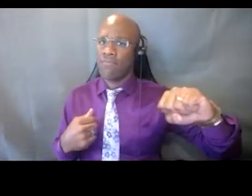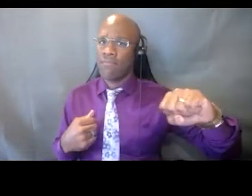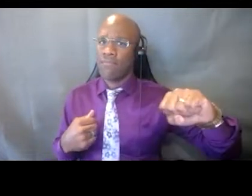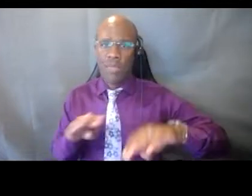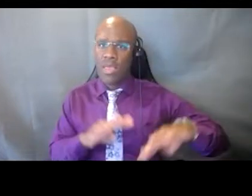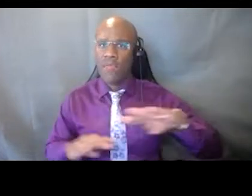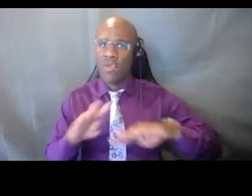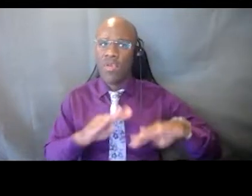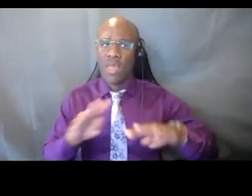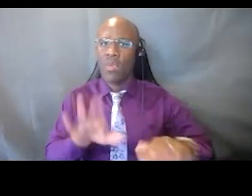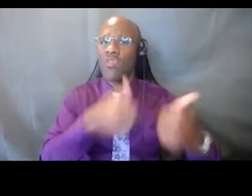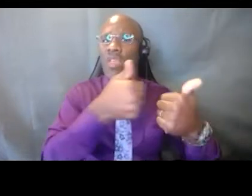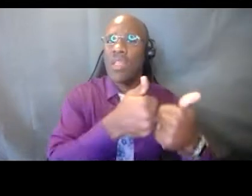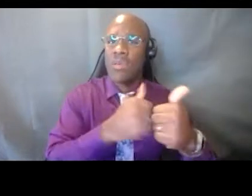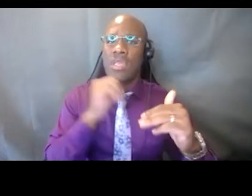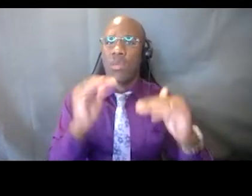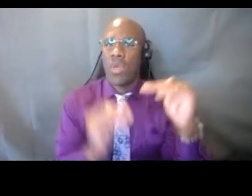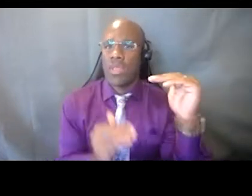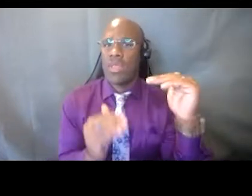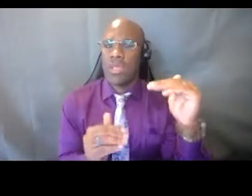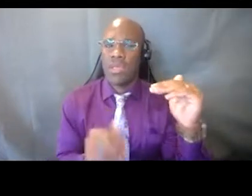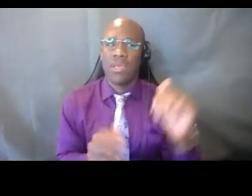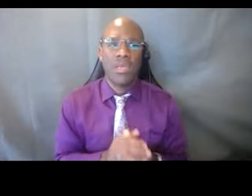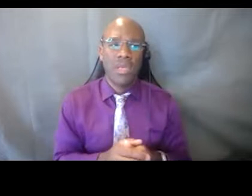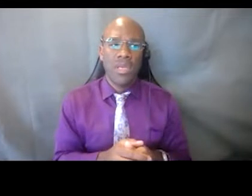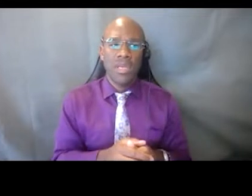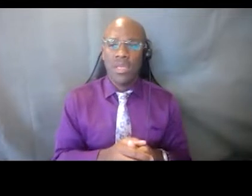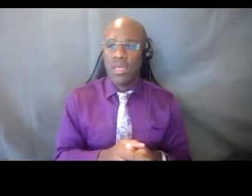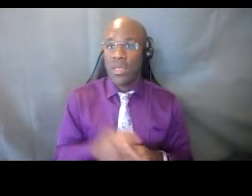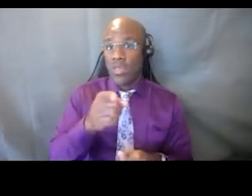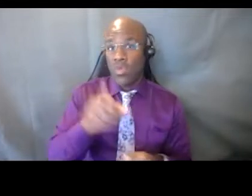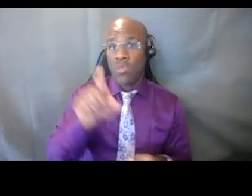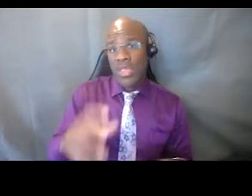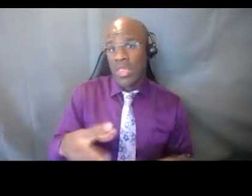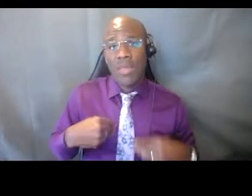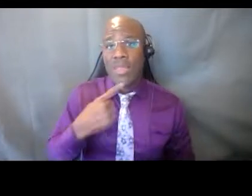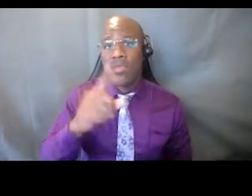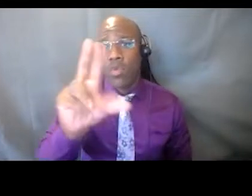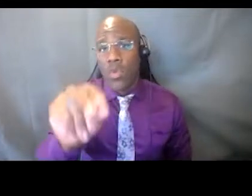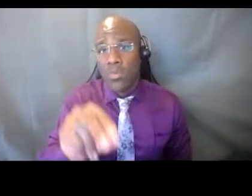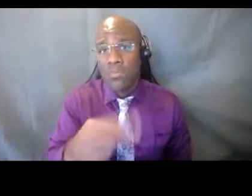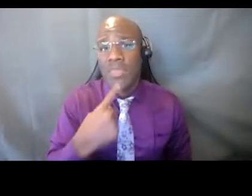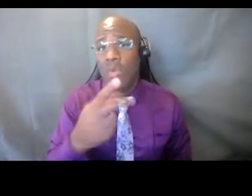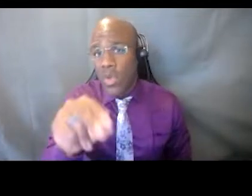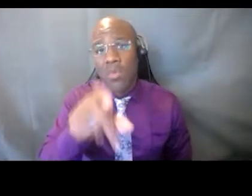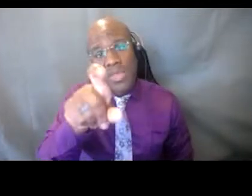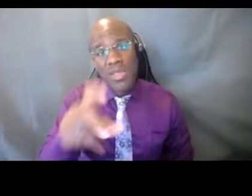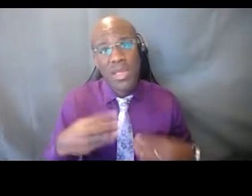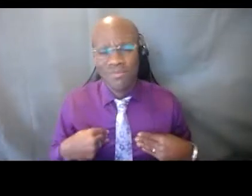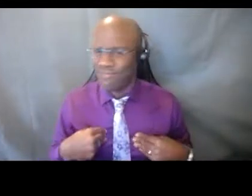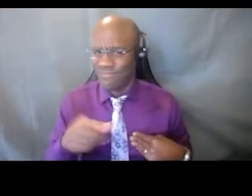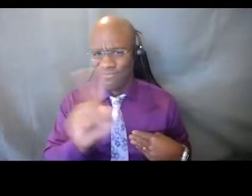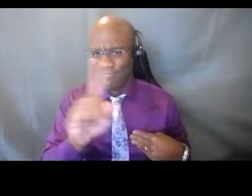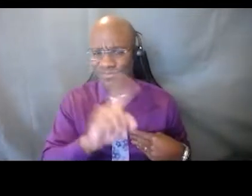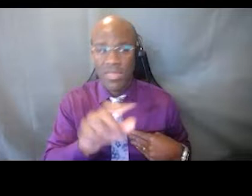this idea of not taking no for an answer, right? Not allowing someone else's